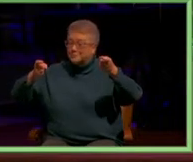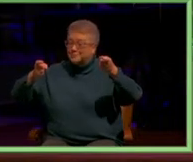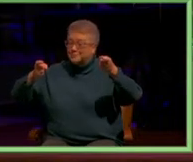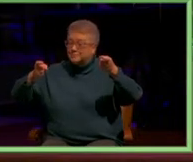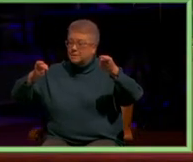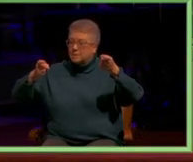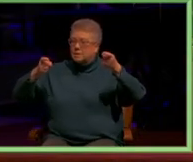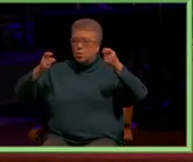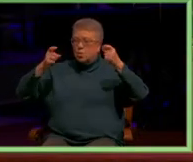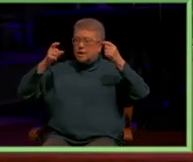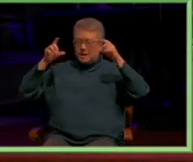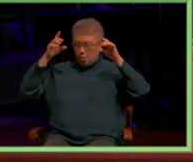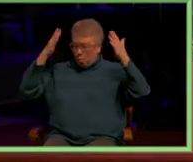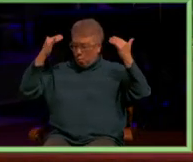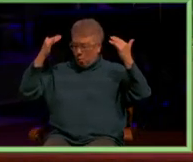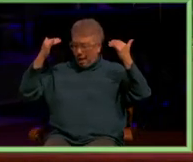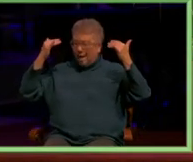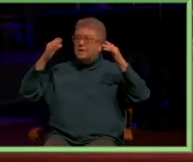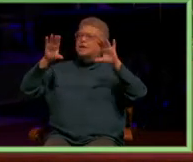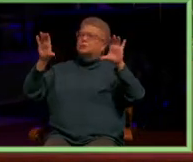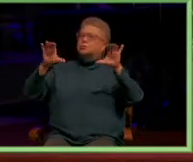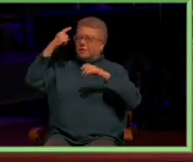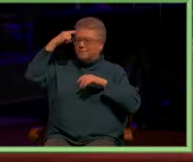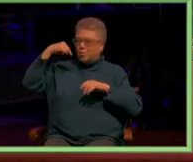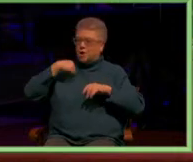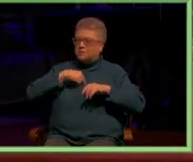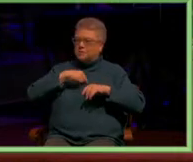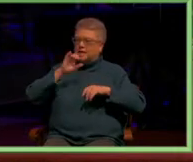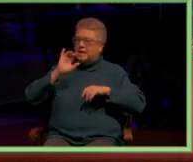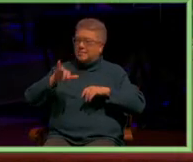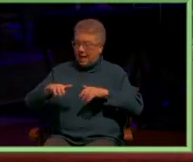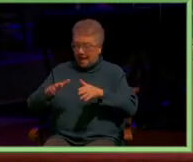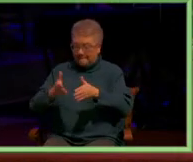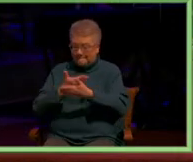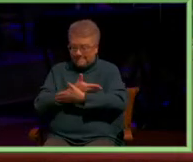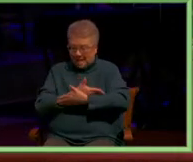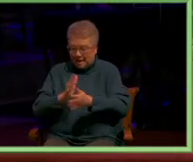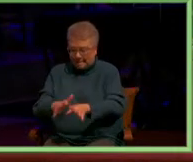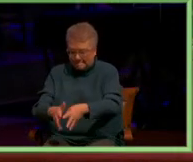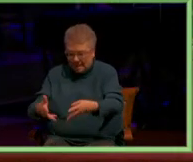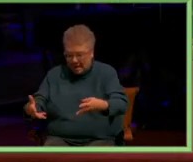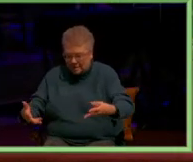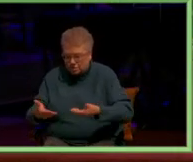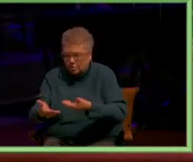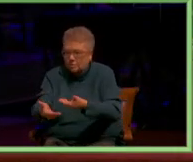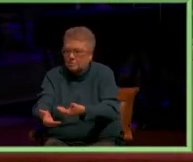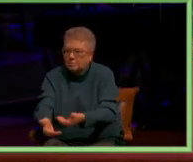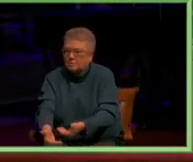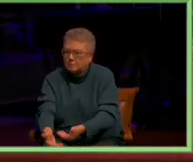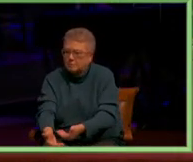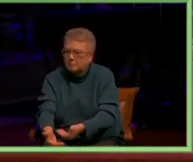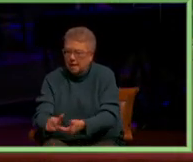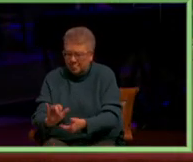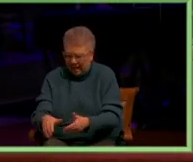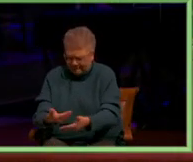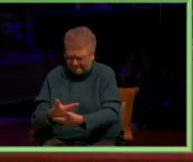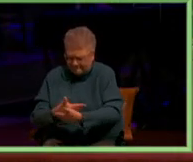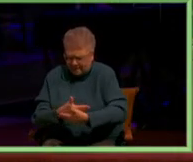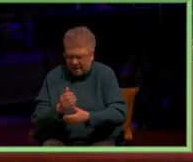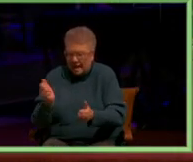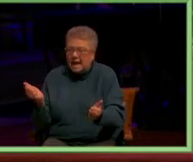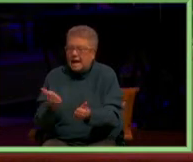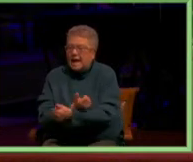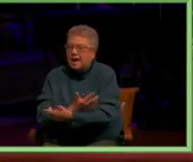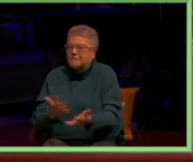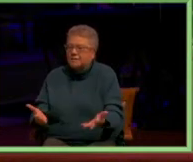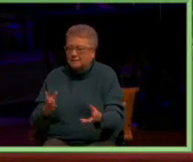for us. This is the baby in the manger. Notice what the text says, for unto him all things were